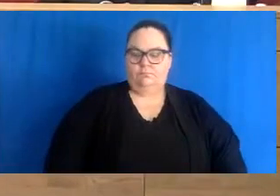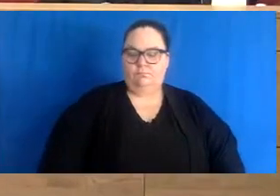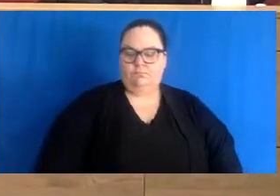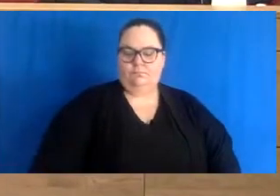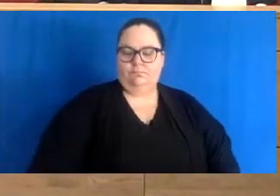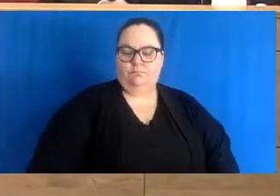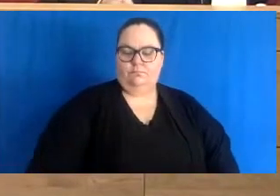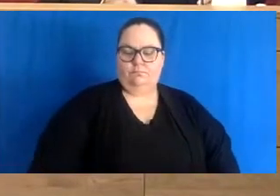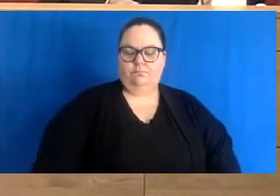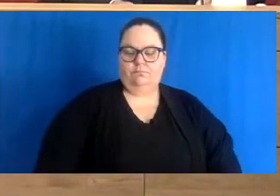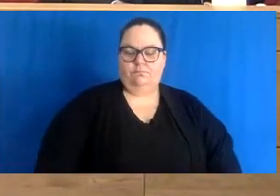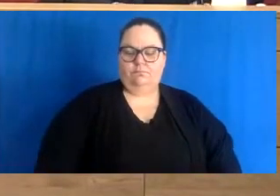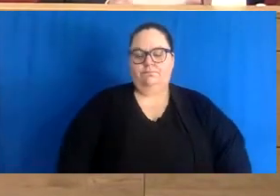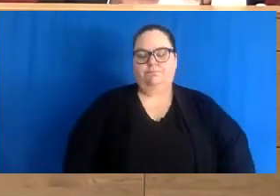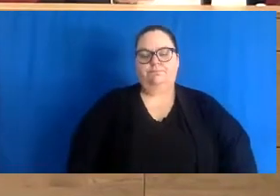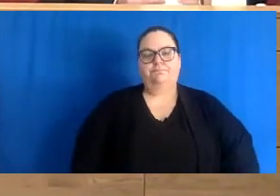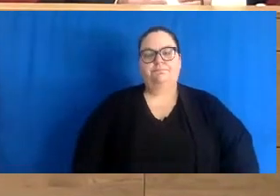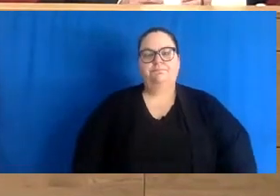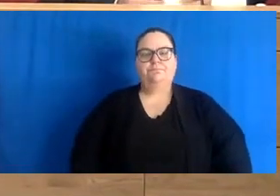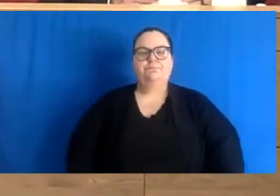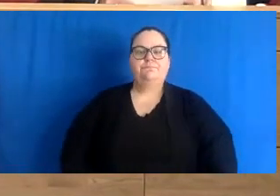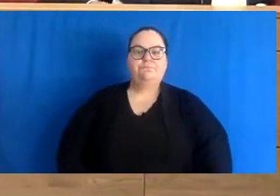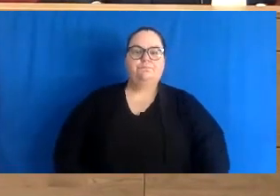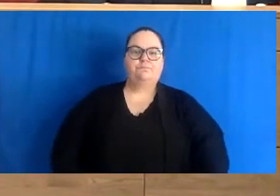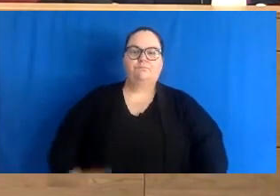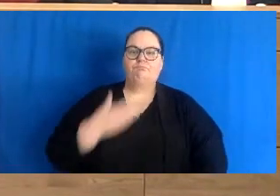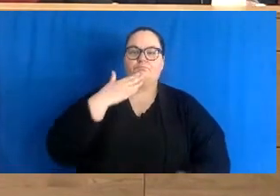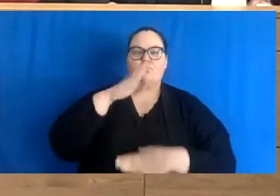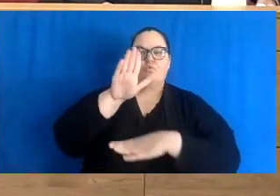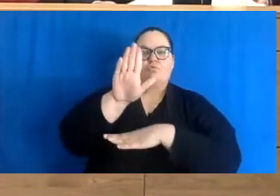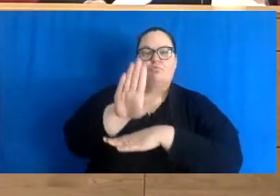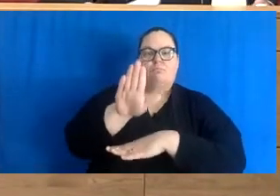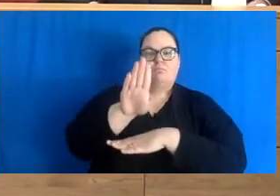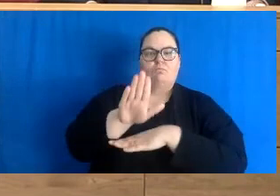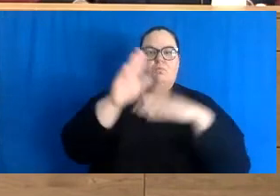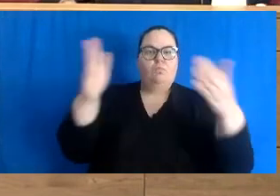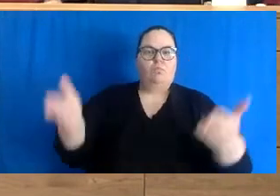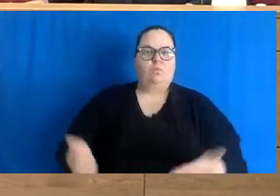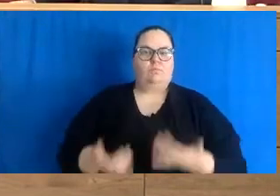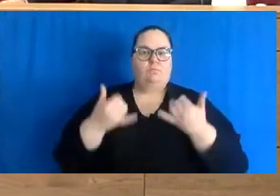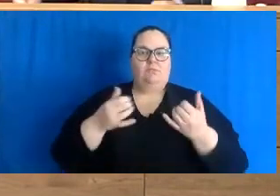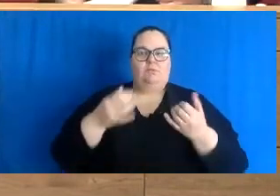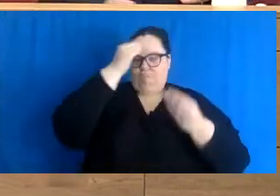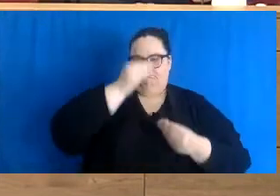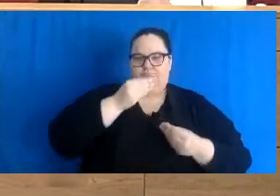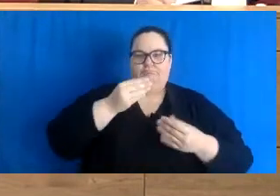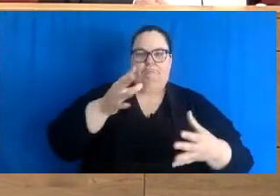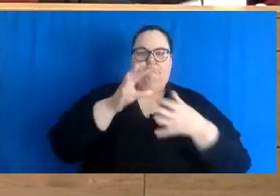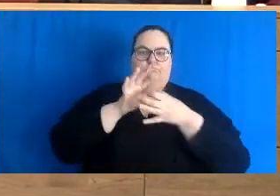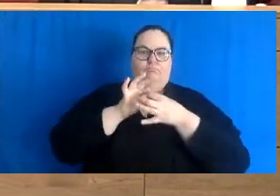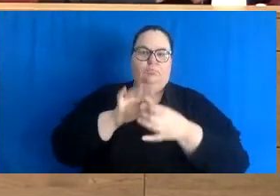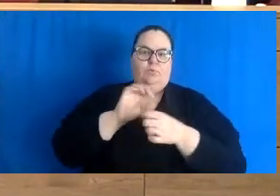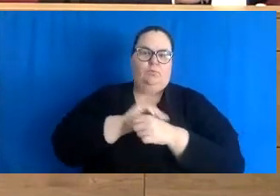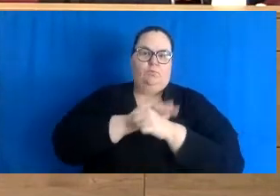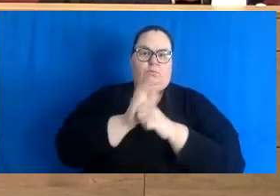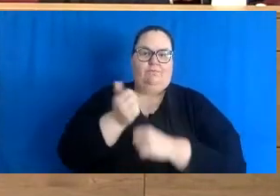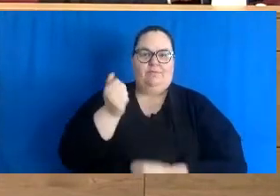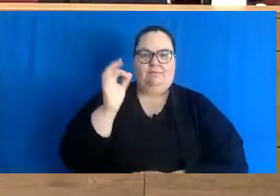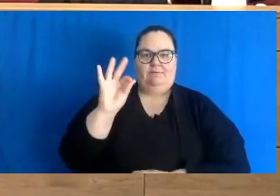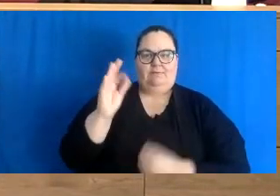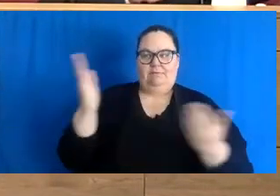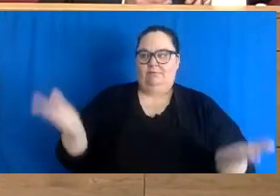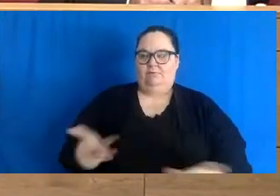Everyone, and welcome to today's update on COVID-19 in New Brunswick. Bon après-midi, tout le monde, et bienvenue à cette mise à jour